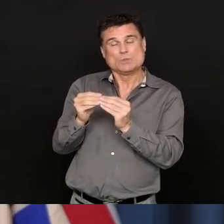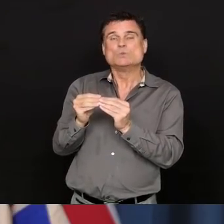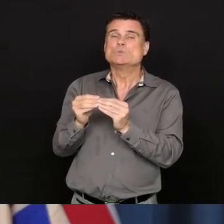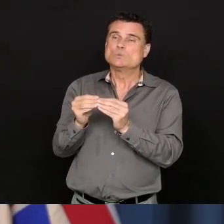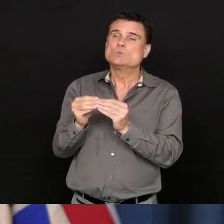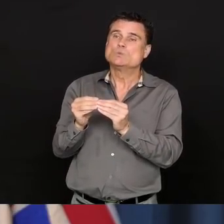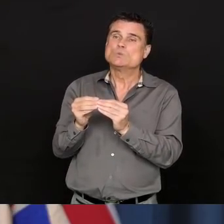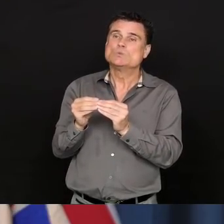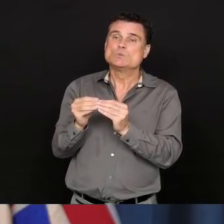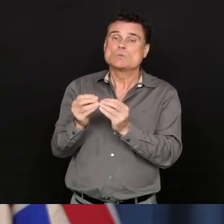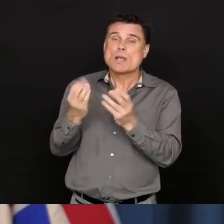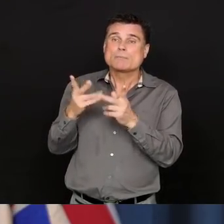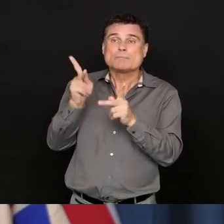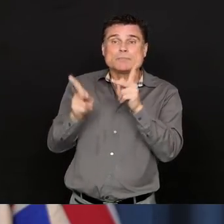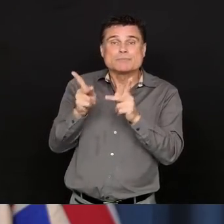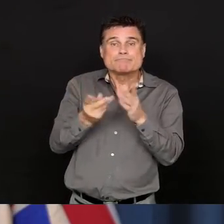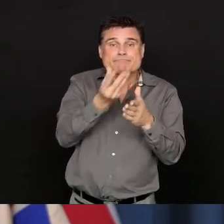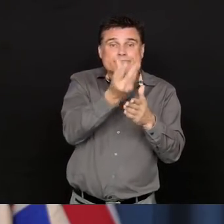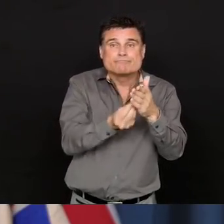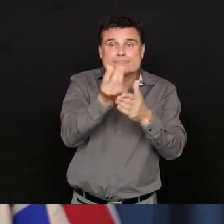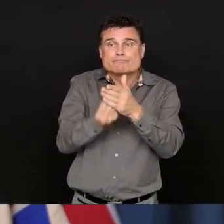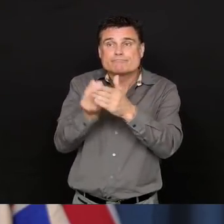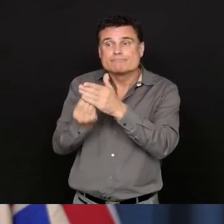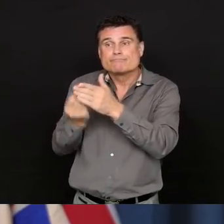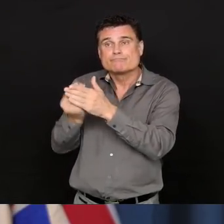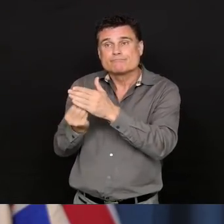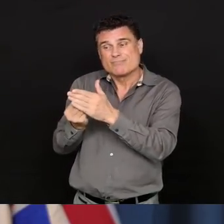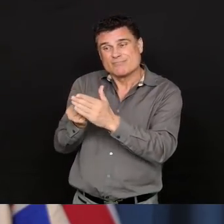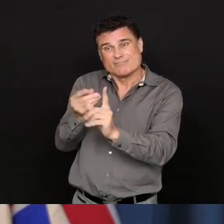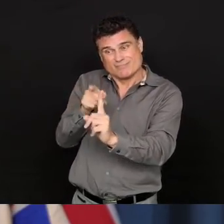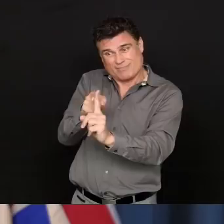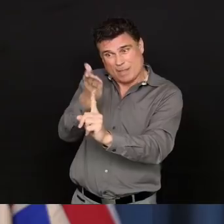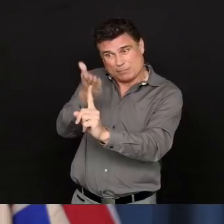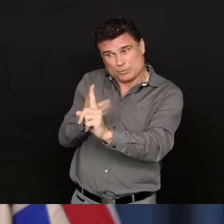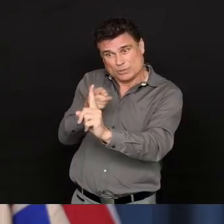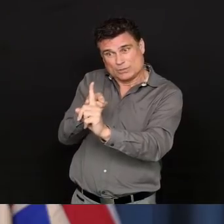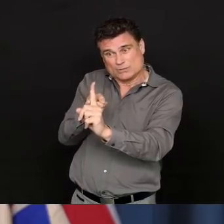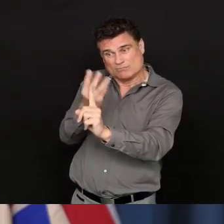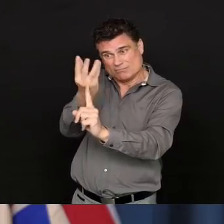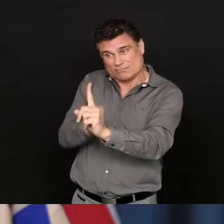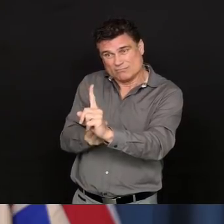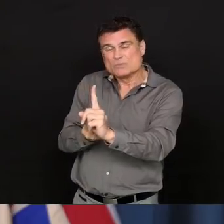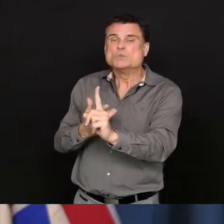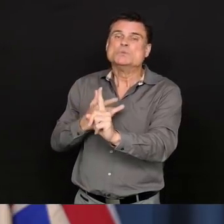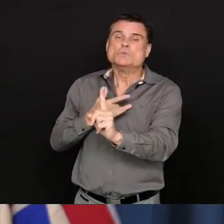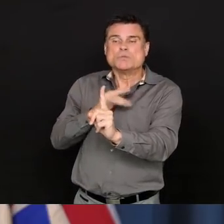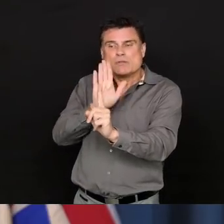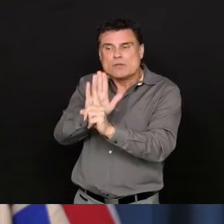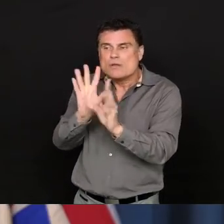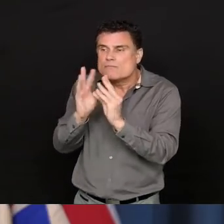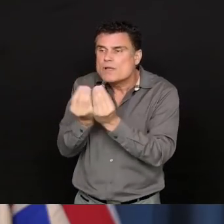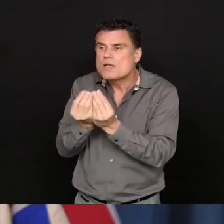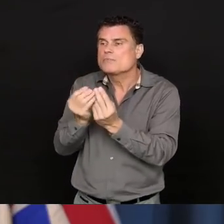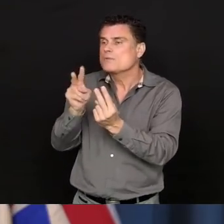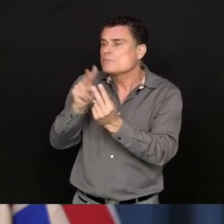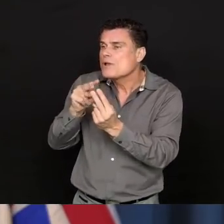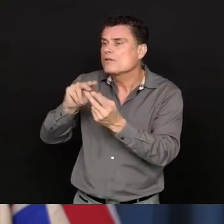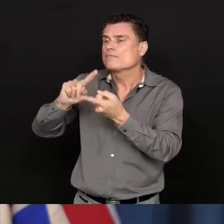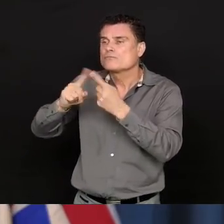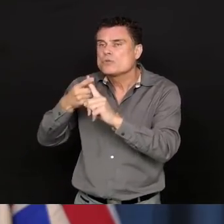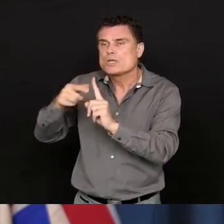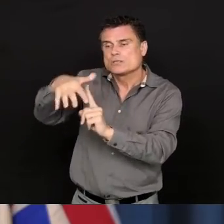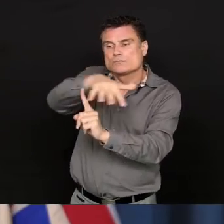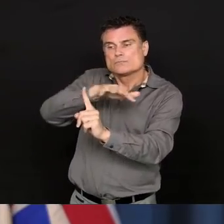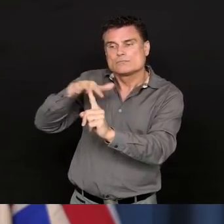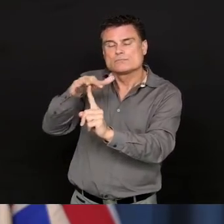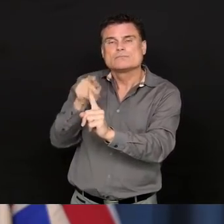and who will be missed. And our condolences go out to them. We now have 704 people, though, who are